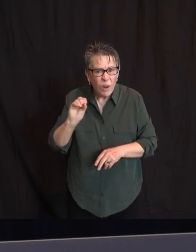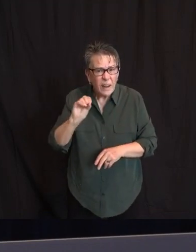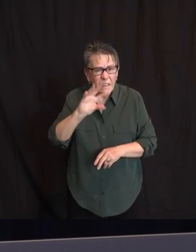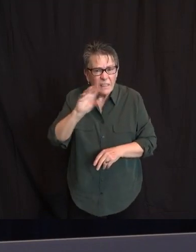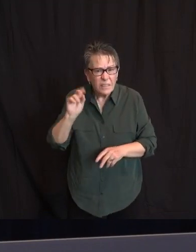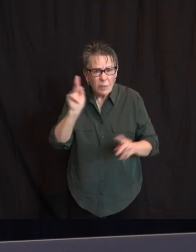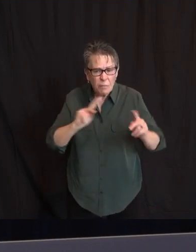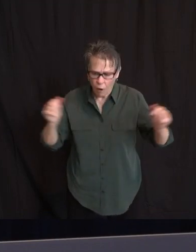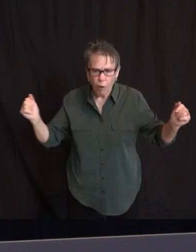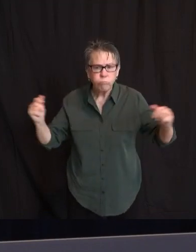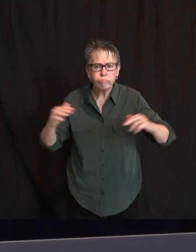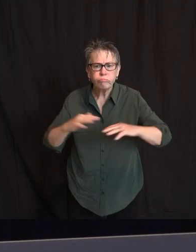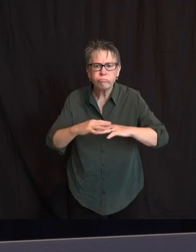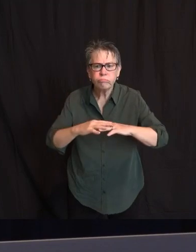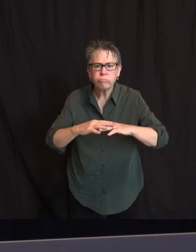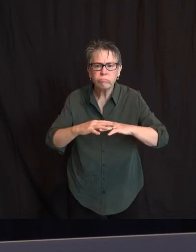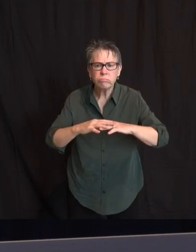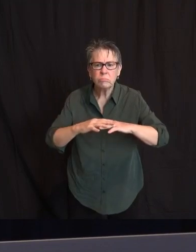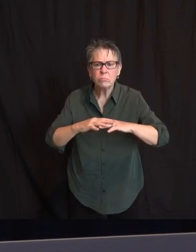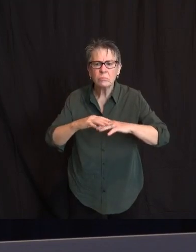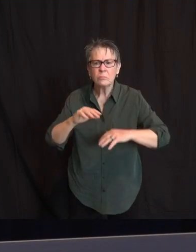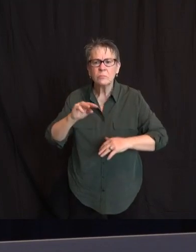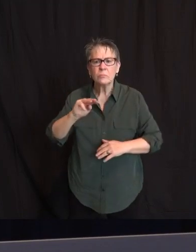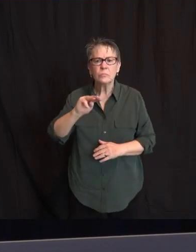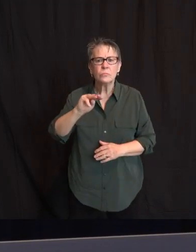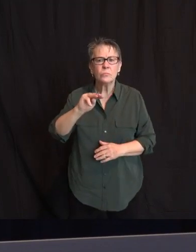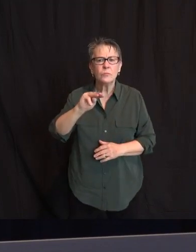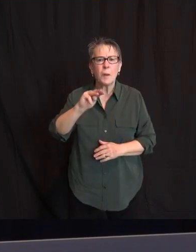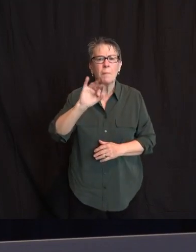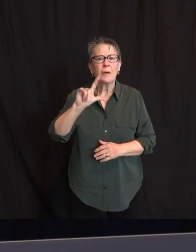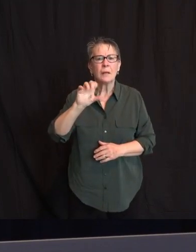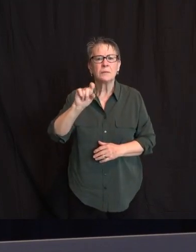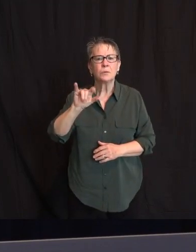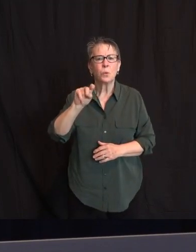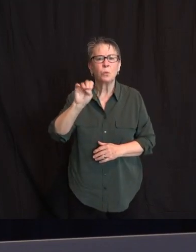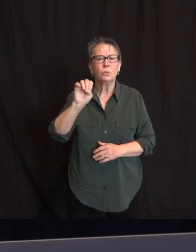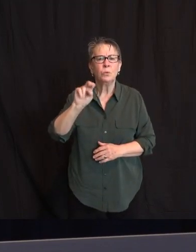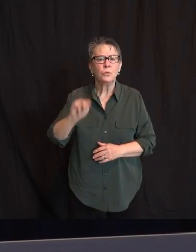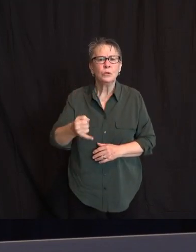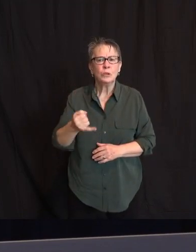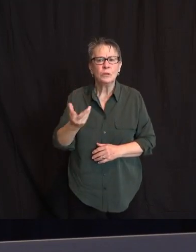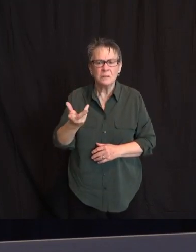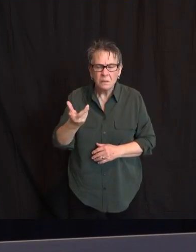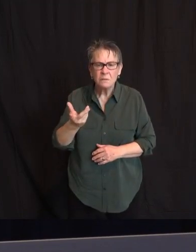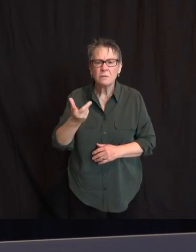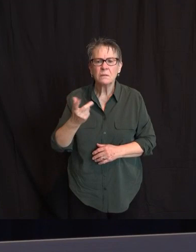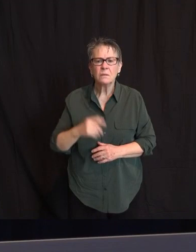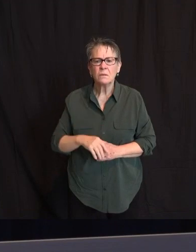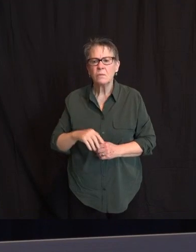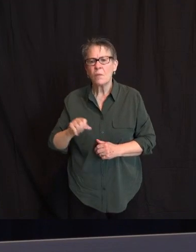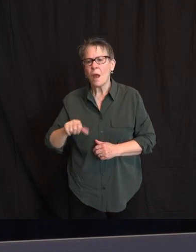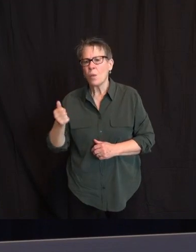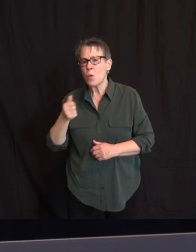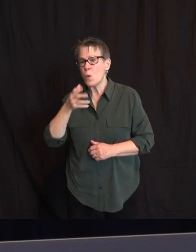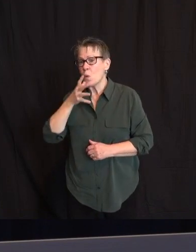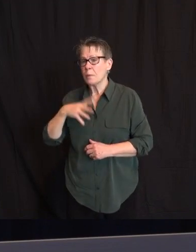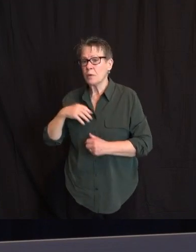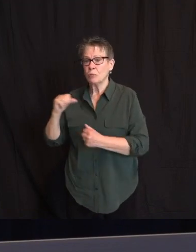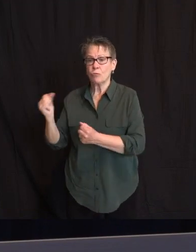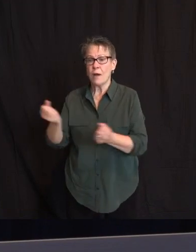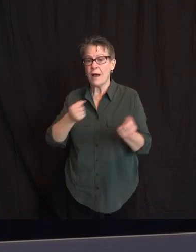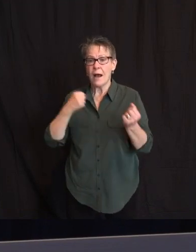Norris station responded to a motor vehicle accident, and the woman was charged with driving under the influence. She was threatening to